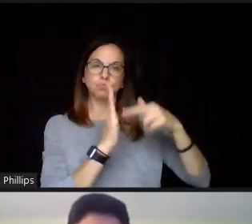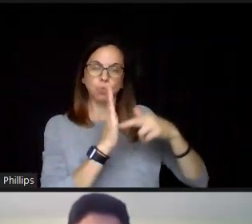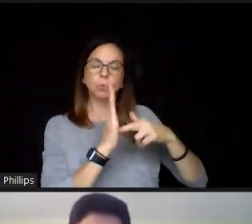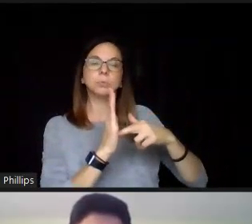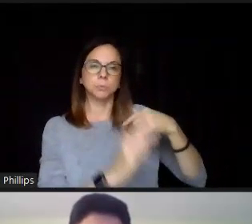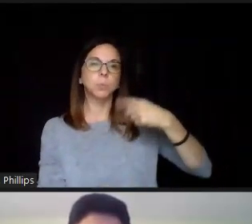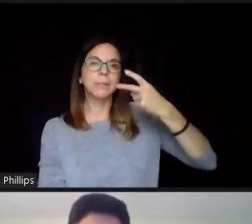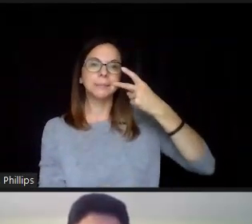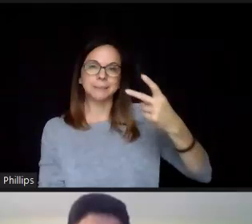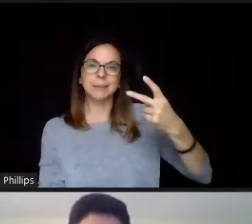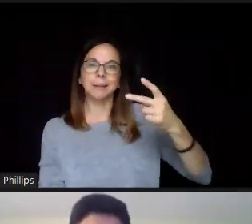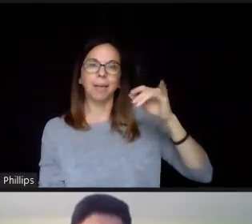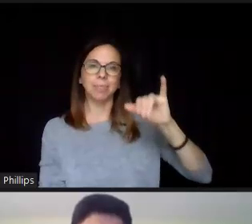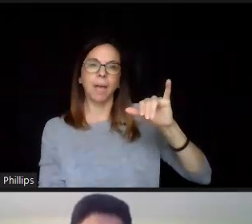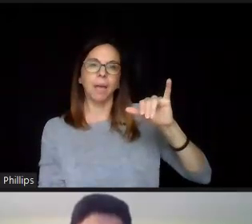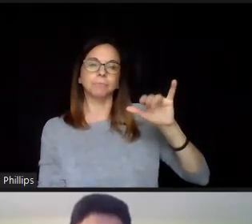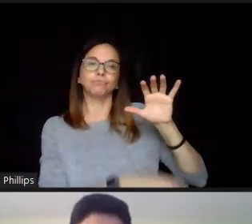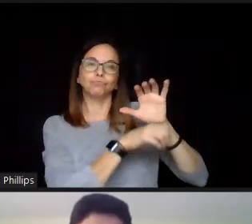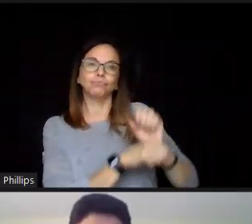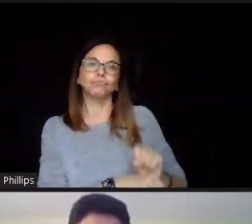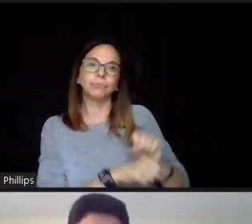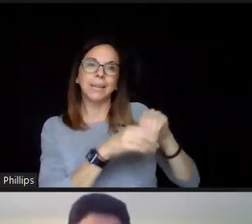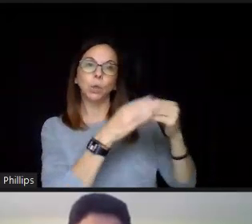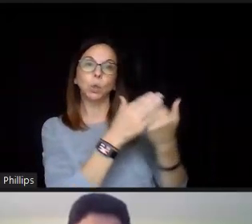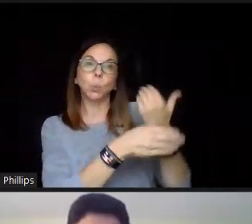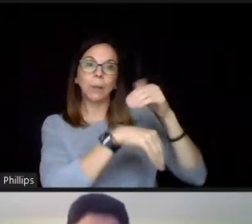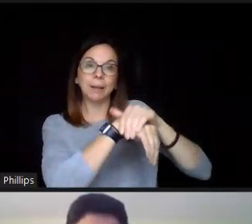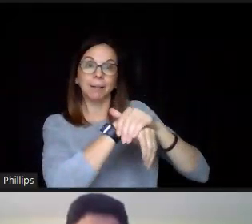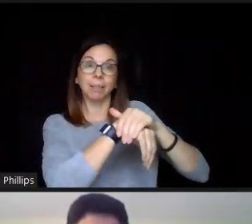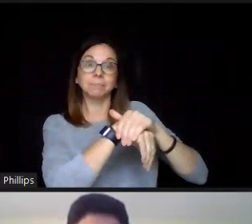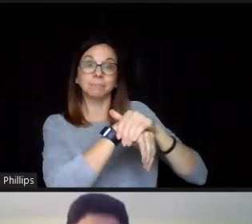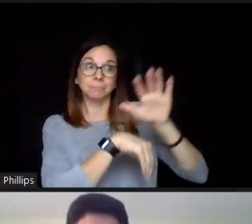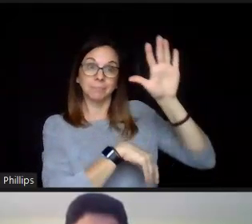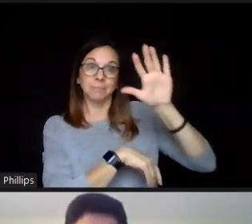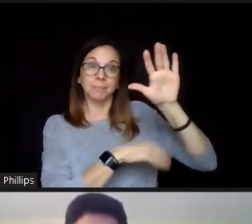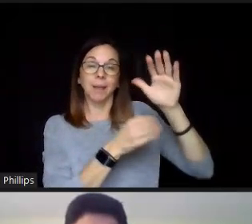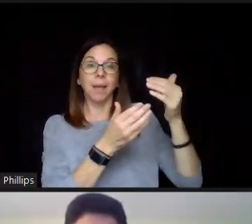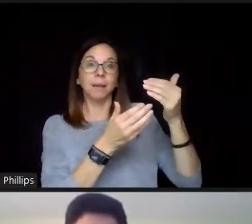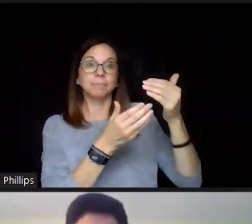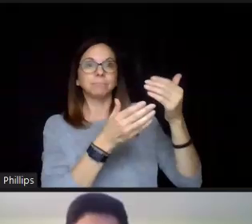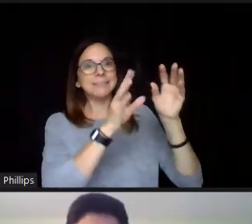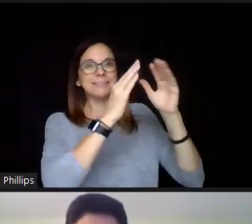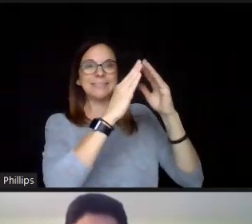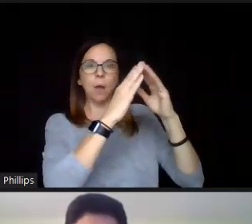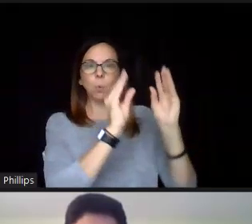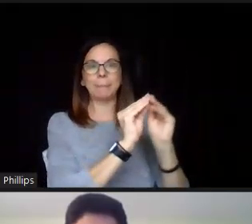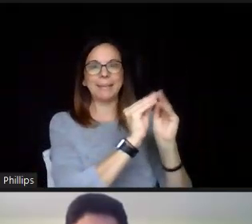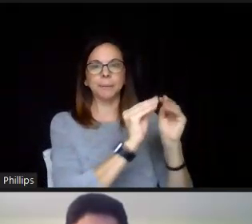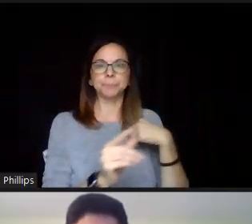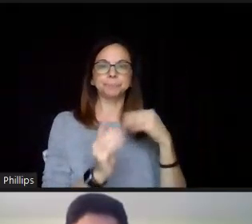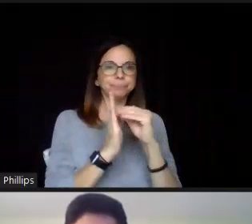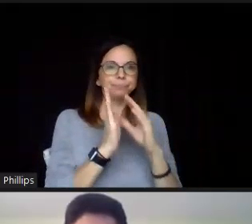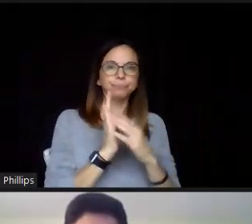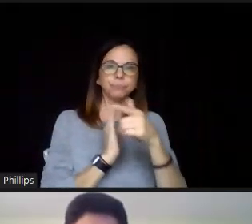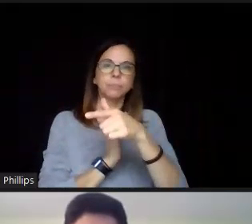we see as a tradition in New England, these town meetings develop. And there, I put in your notes here that